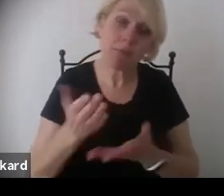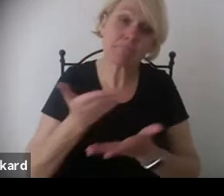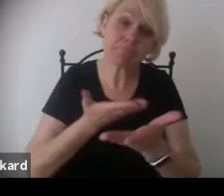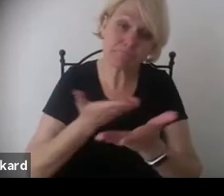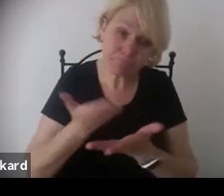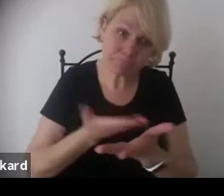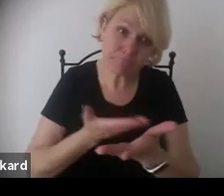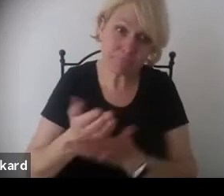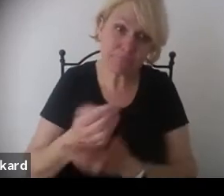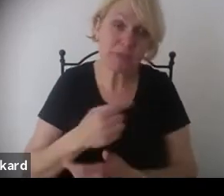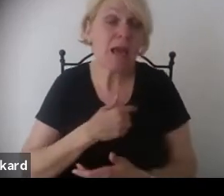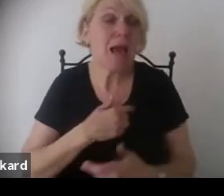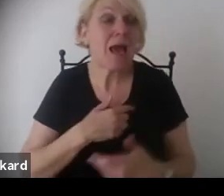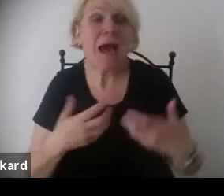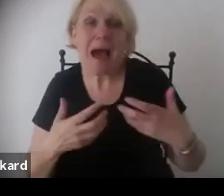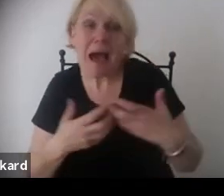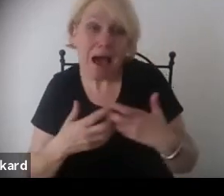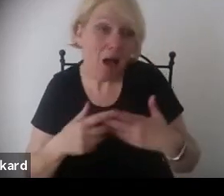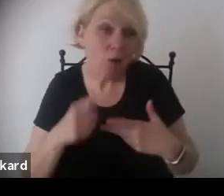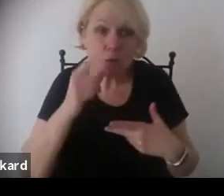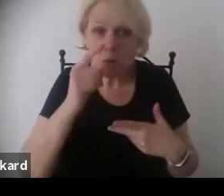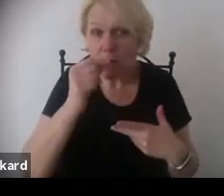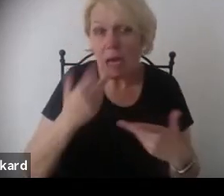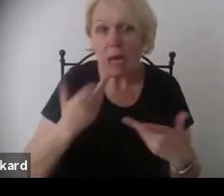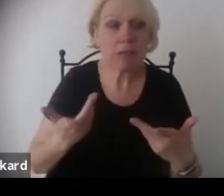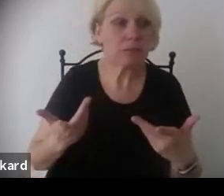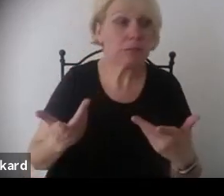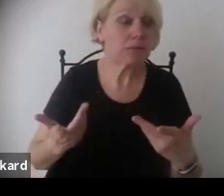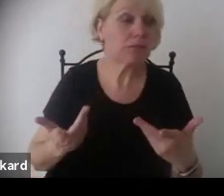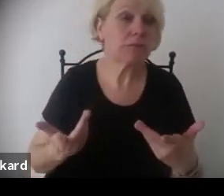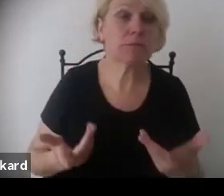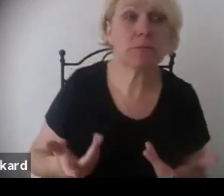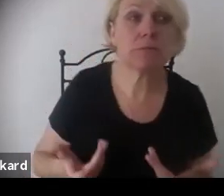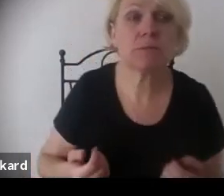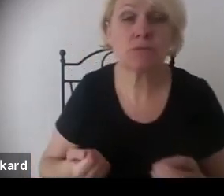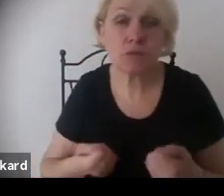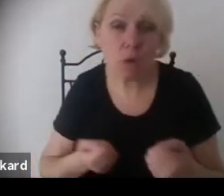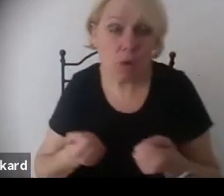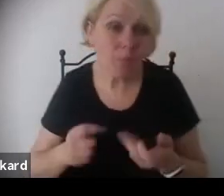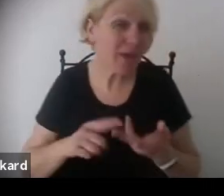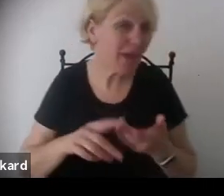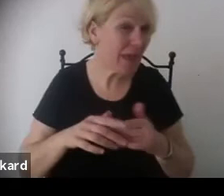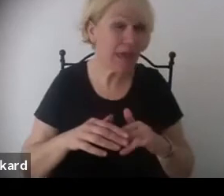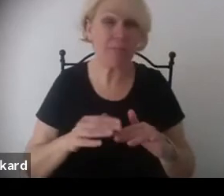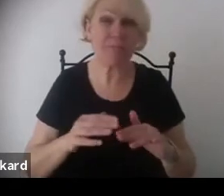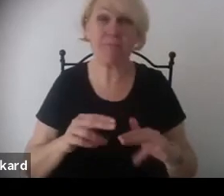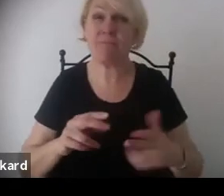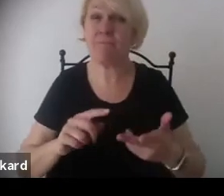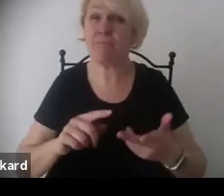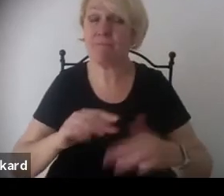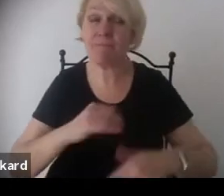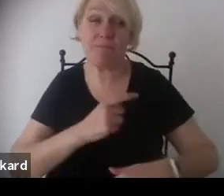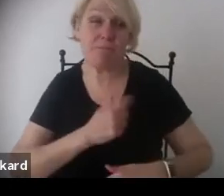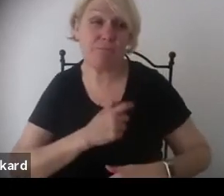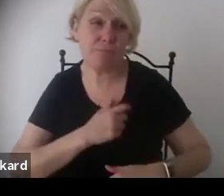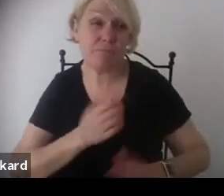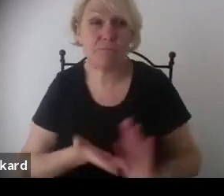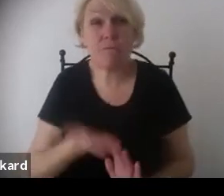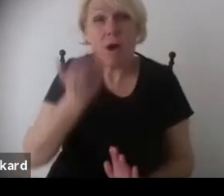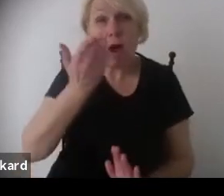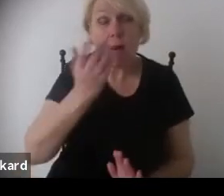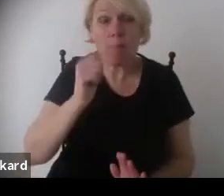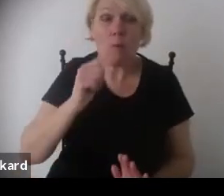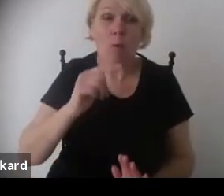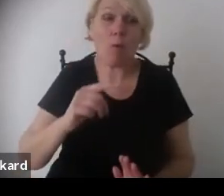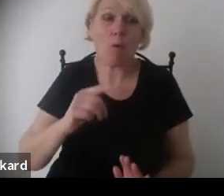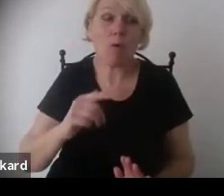your GP about how severe the anxiety is. And then, of course, if a referral into our